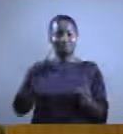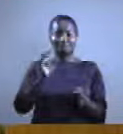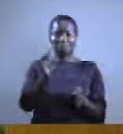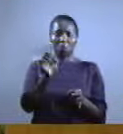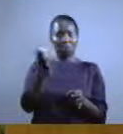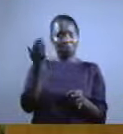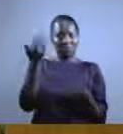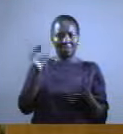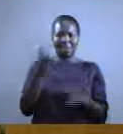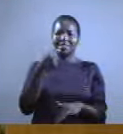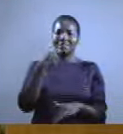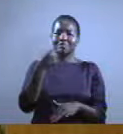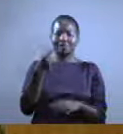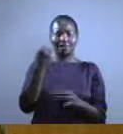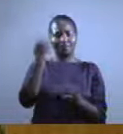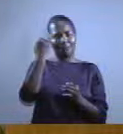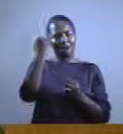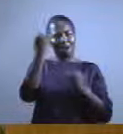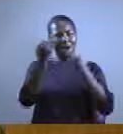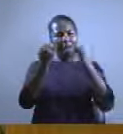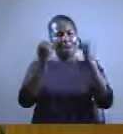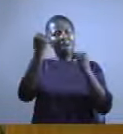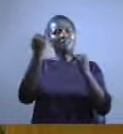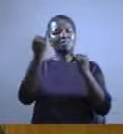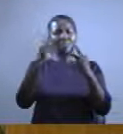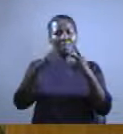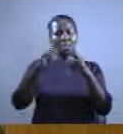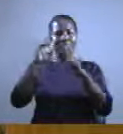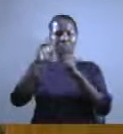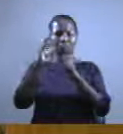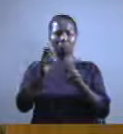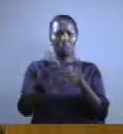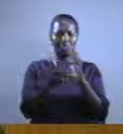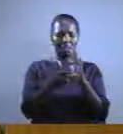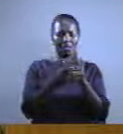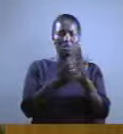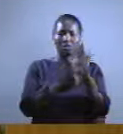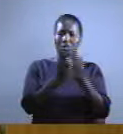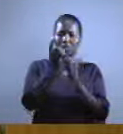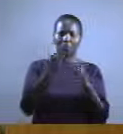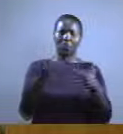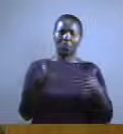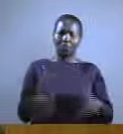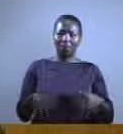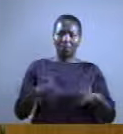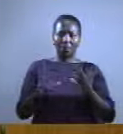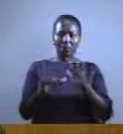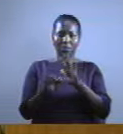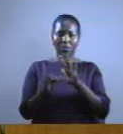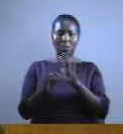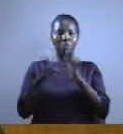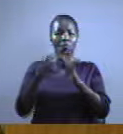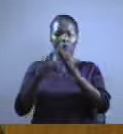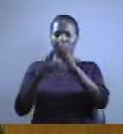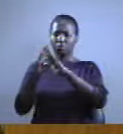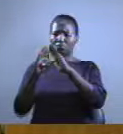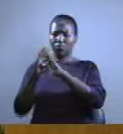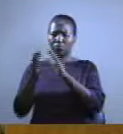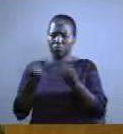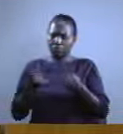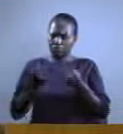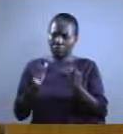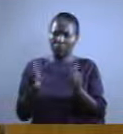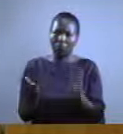on, innovation, research, and technology development are key factors for improved